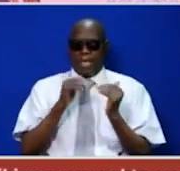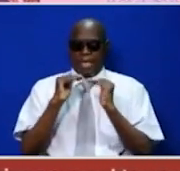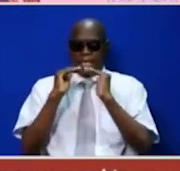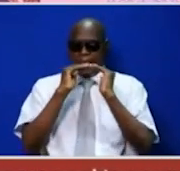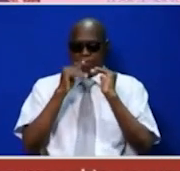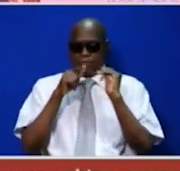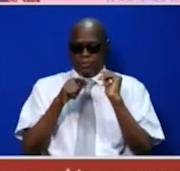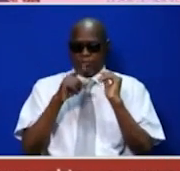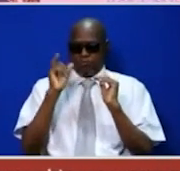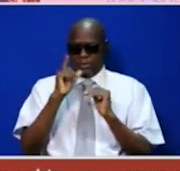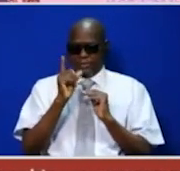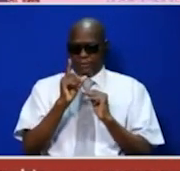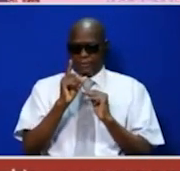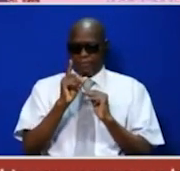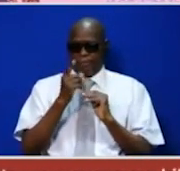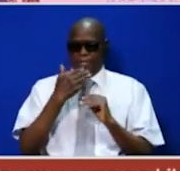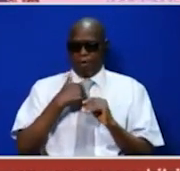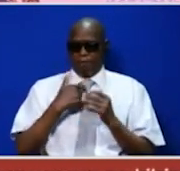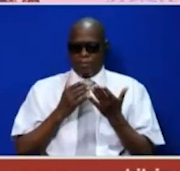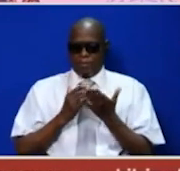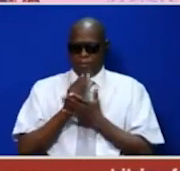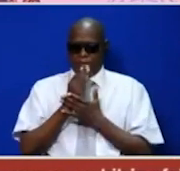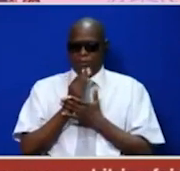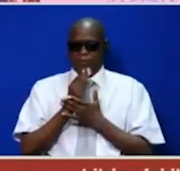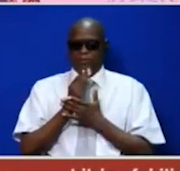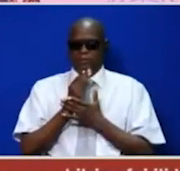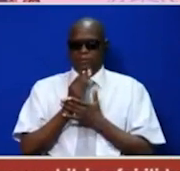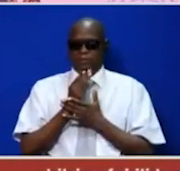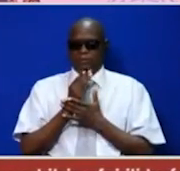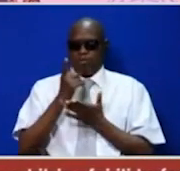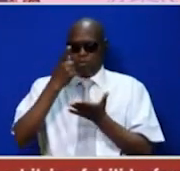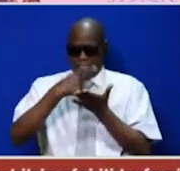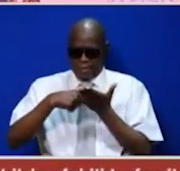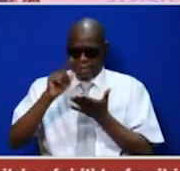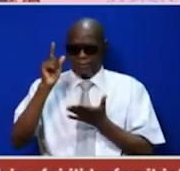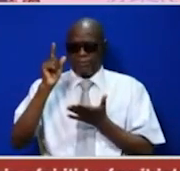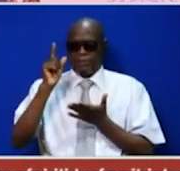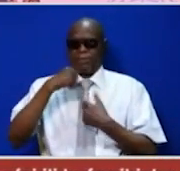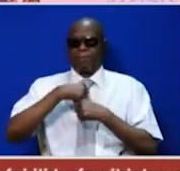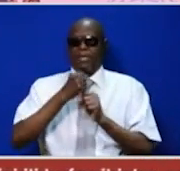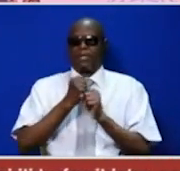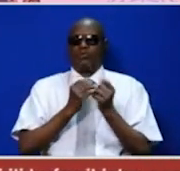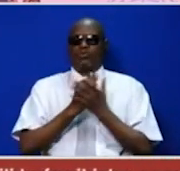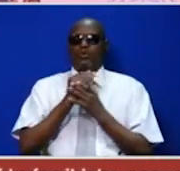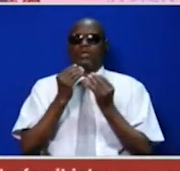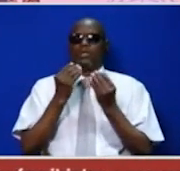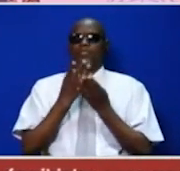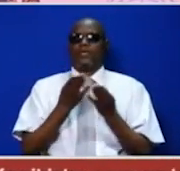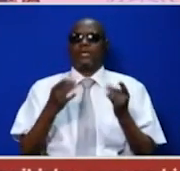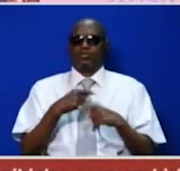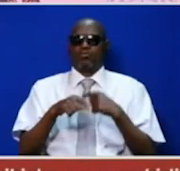the presidency, we have the right gravitas to make sure that things are moving. It becomes much